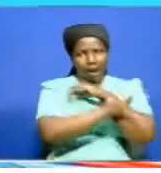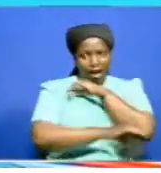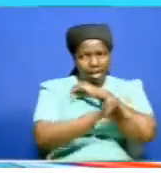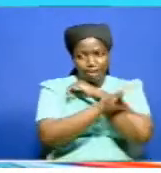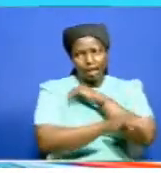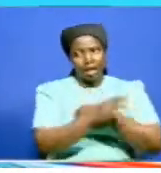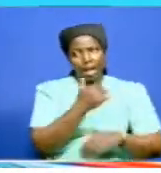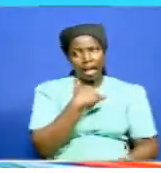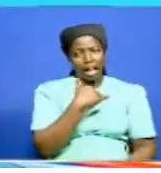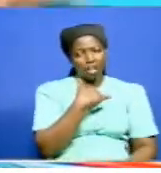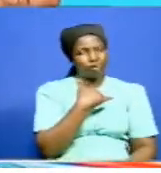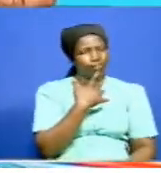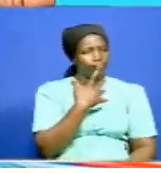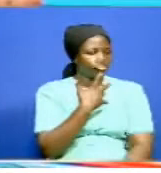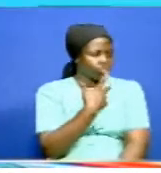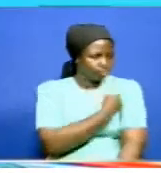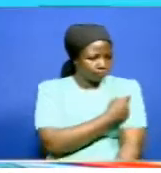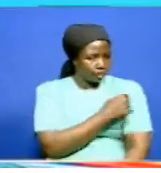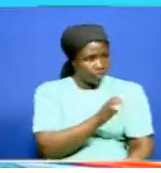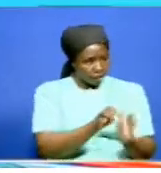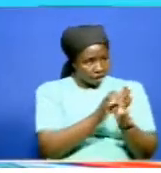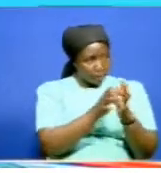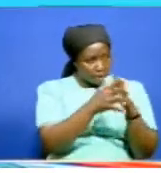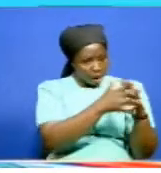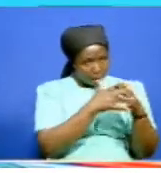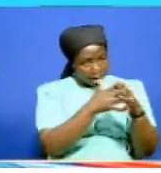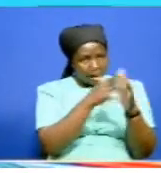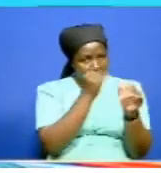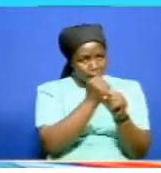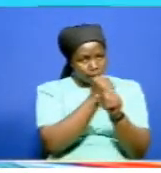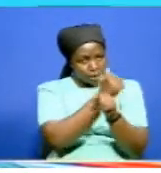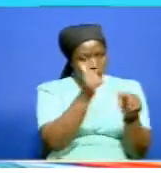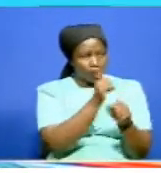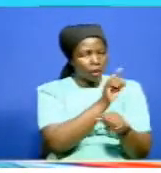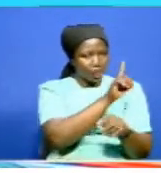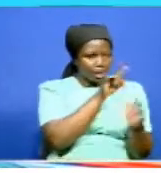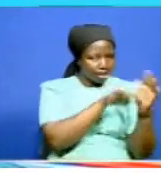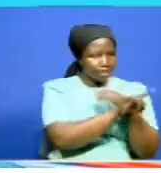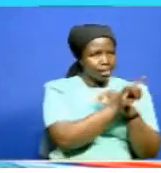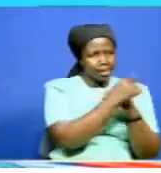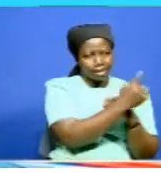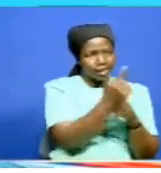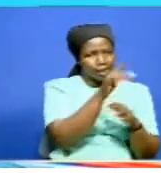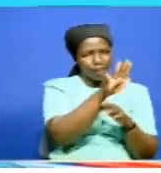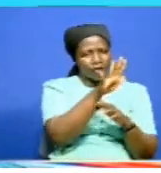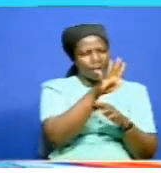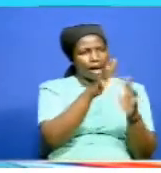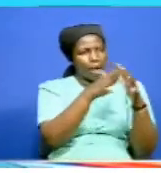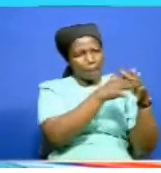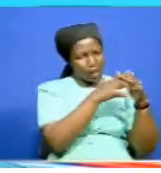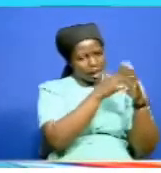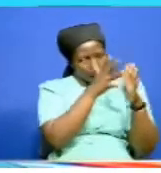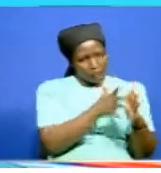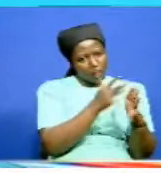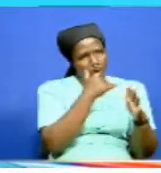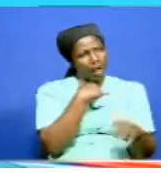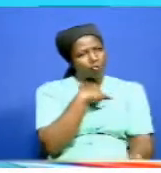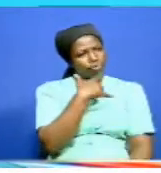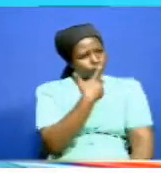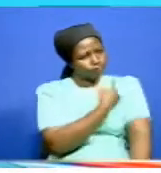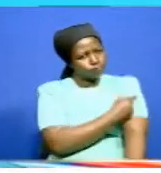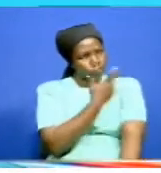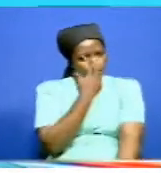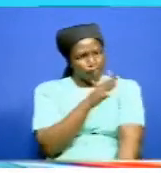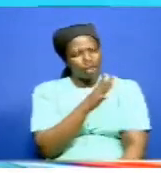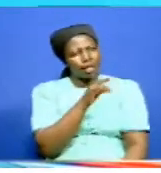had the jab, and like America, they're doing very well. 1 in every 5 Americans at least has had a jab. How do we